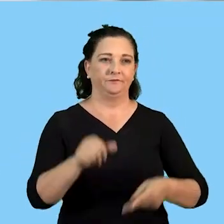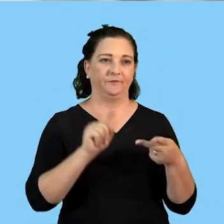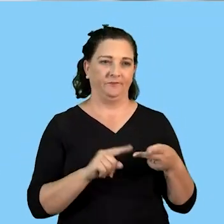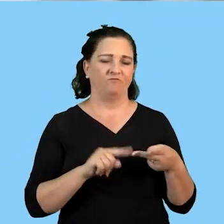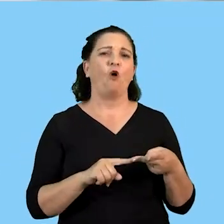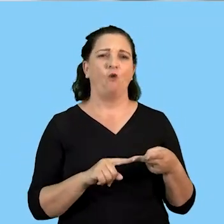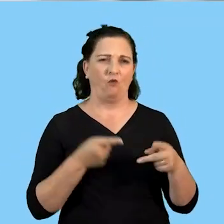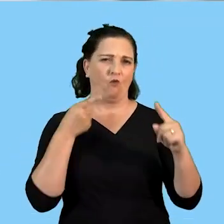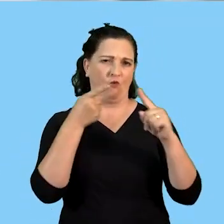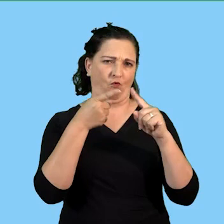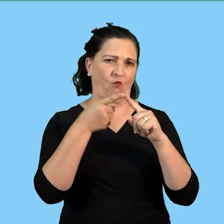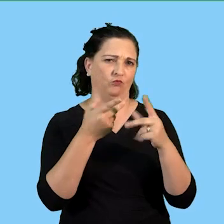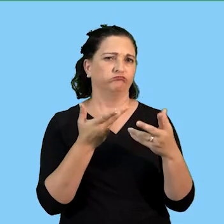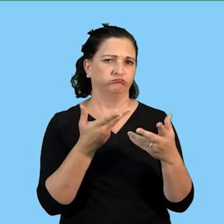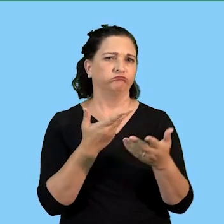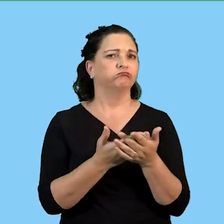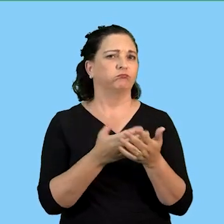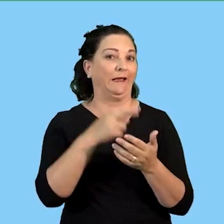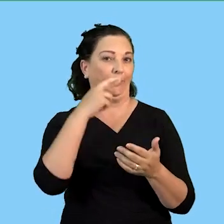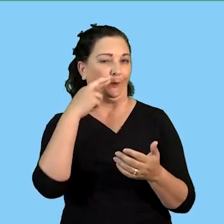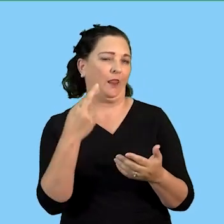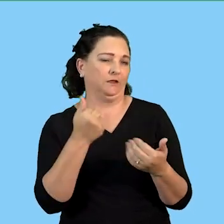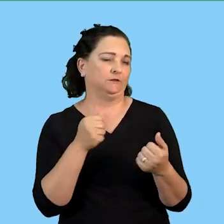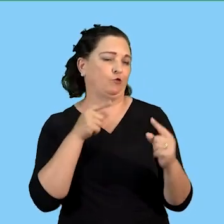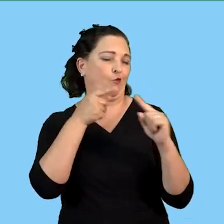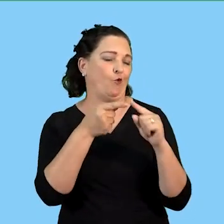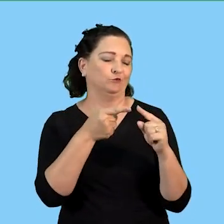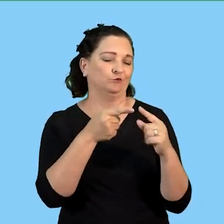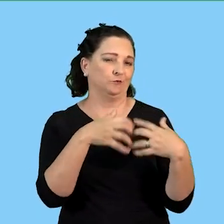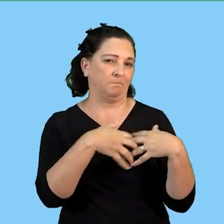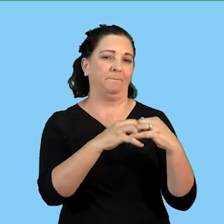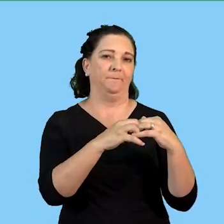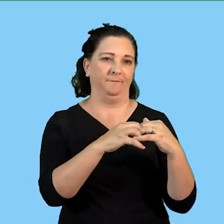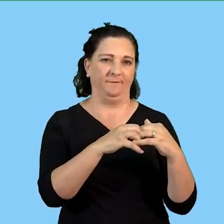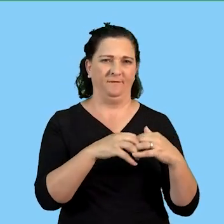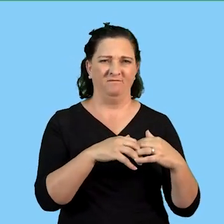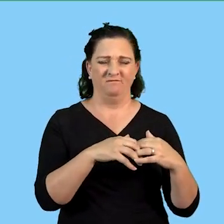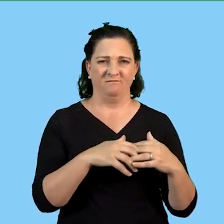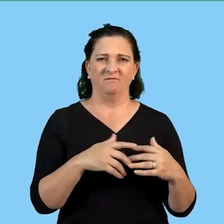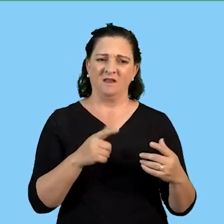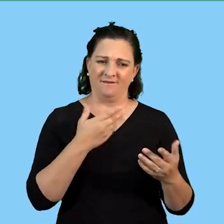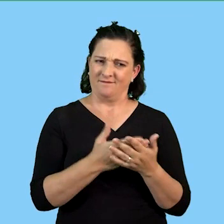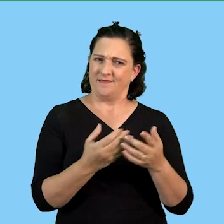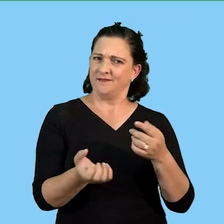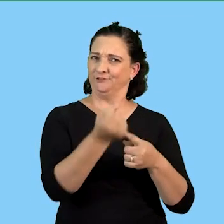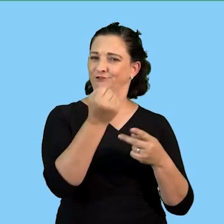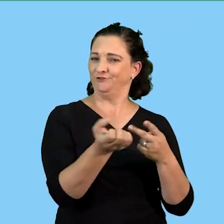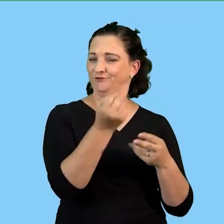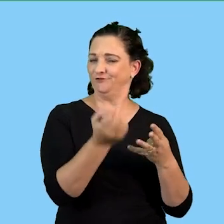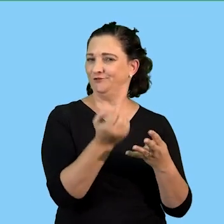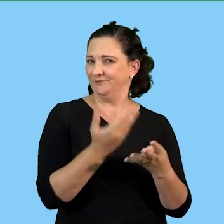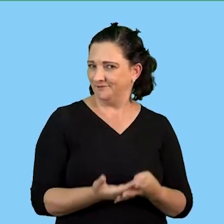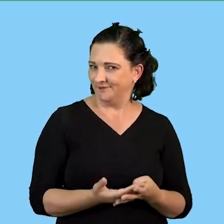funding. Set realistic goals and objectives. Another purpose of a business plan is to